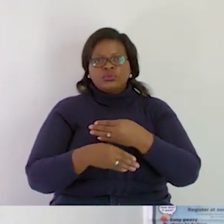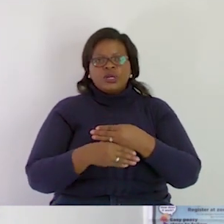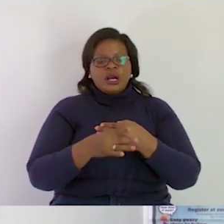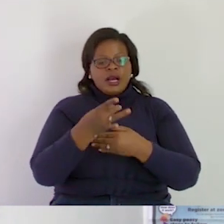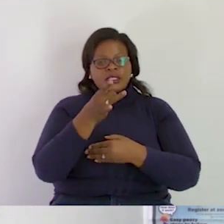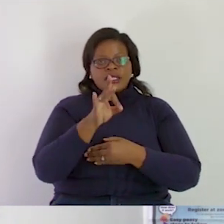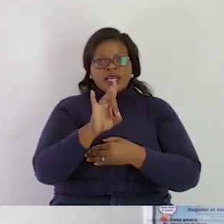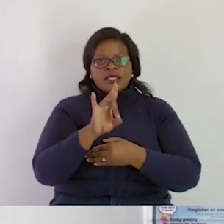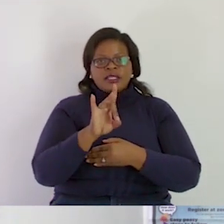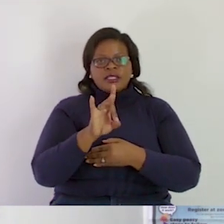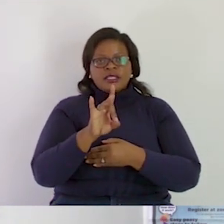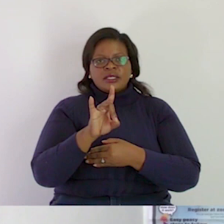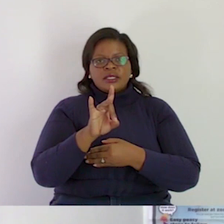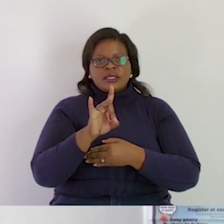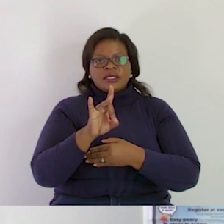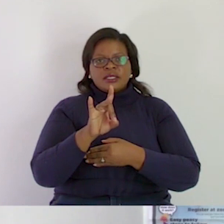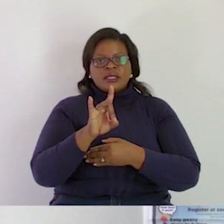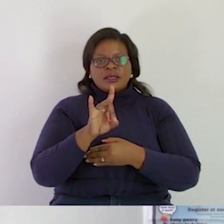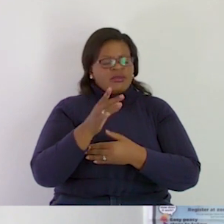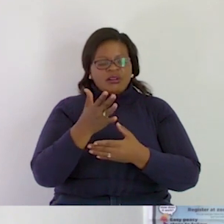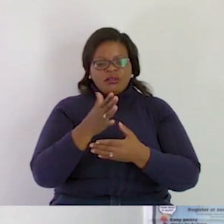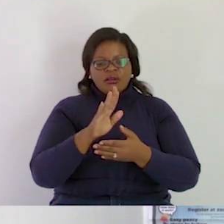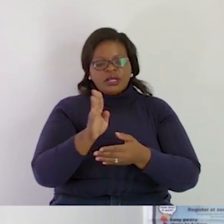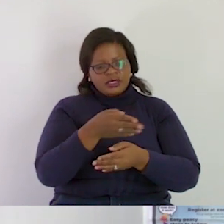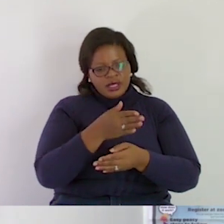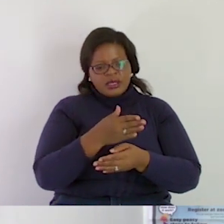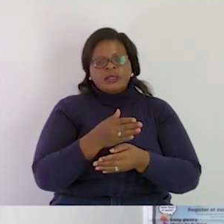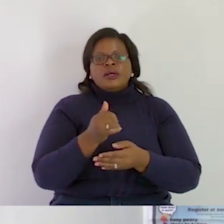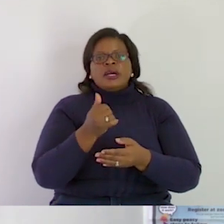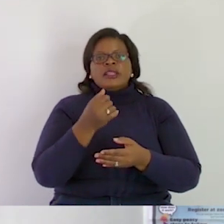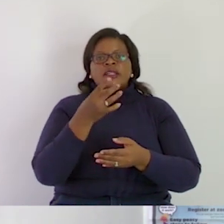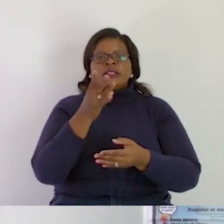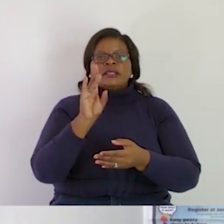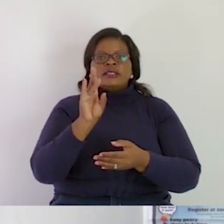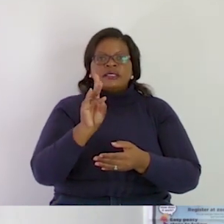8. We say added to 7 plus